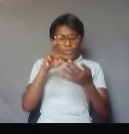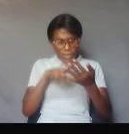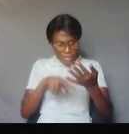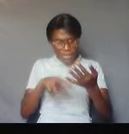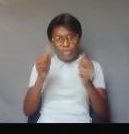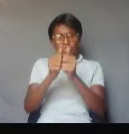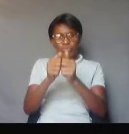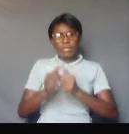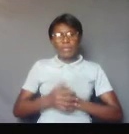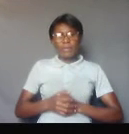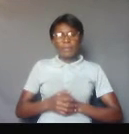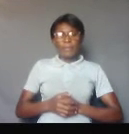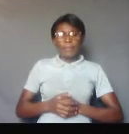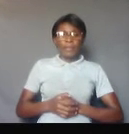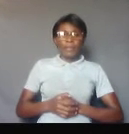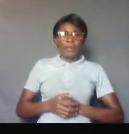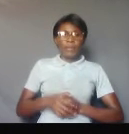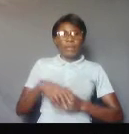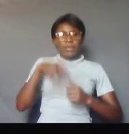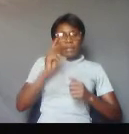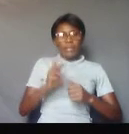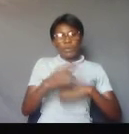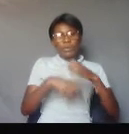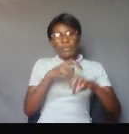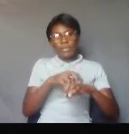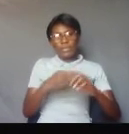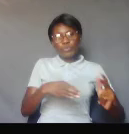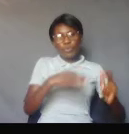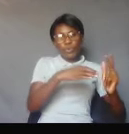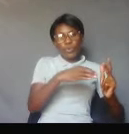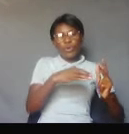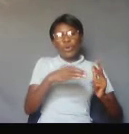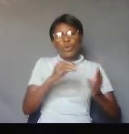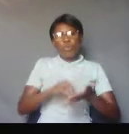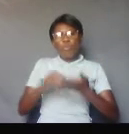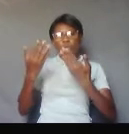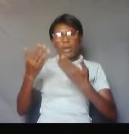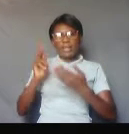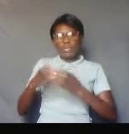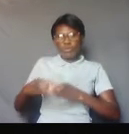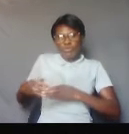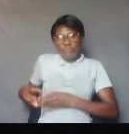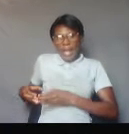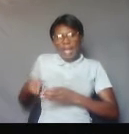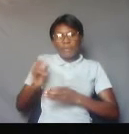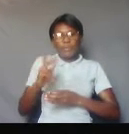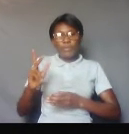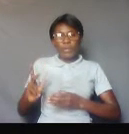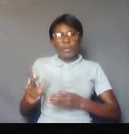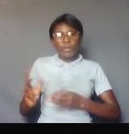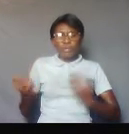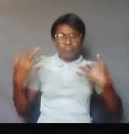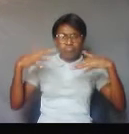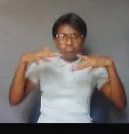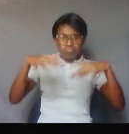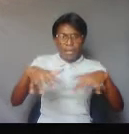Ordinary, he calls it, and people have thought with him for long hours about this term, the ordinary readers of the Bible, but that is